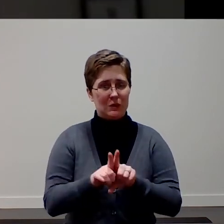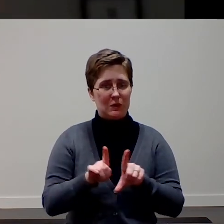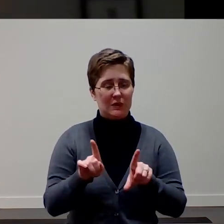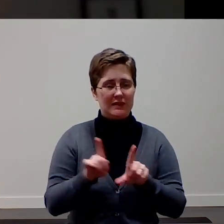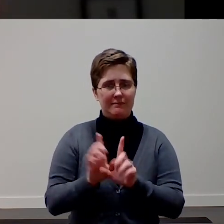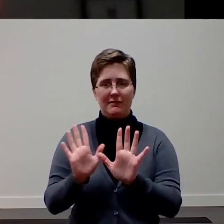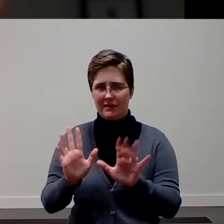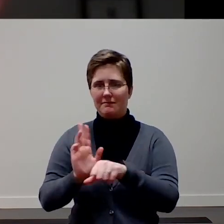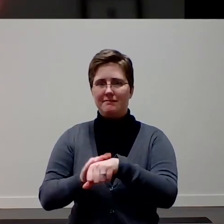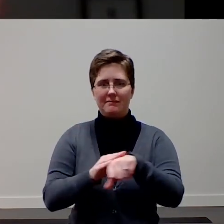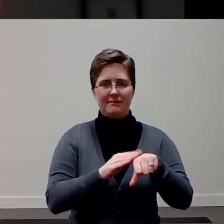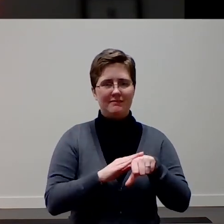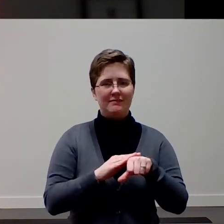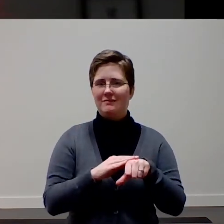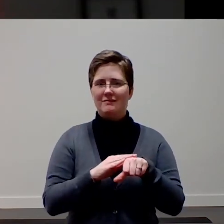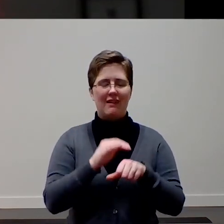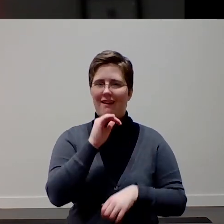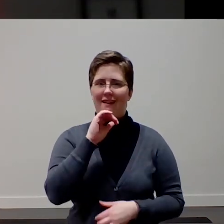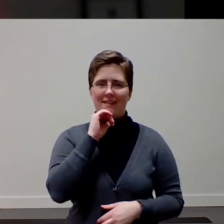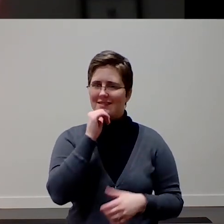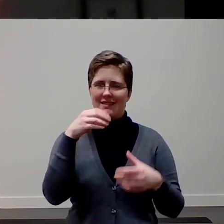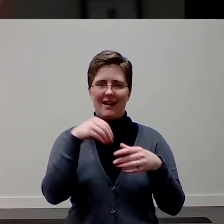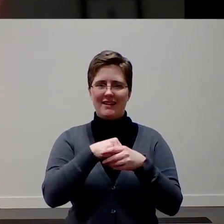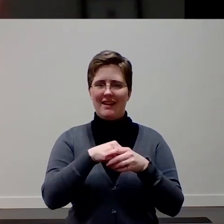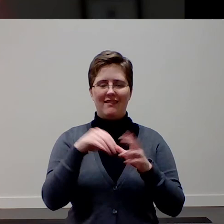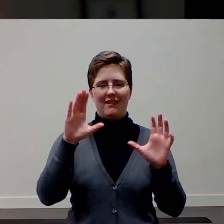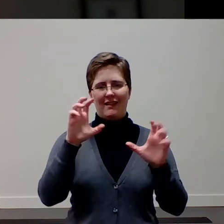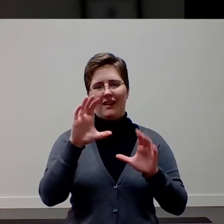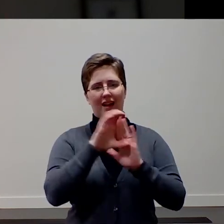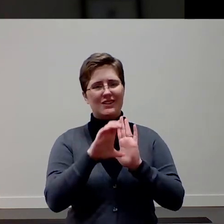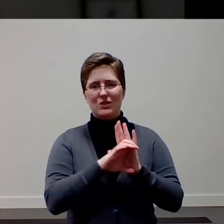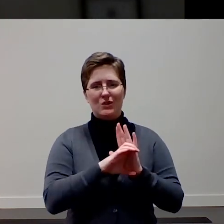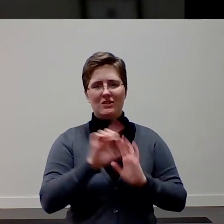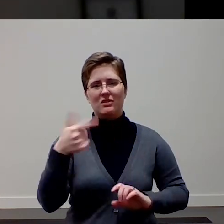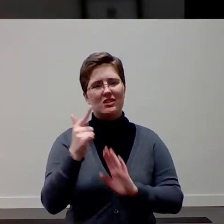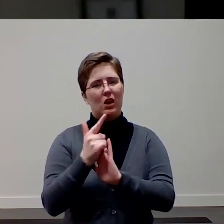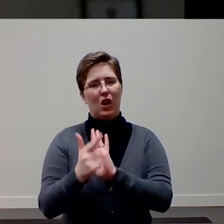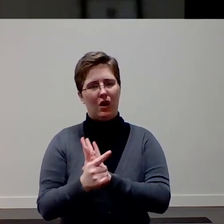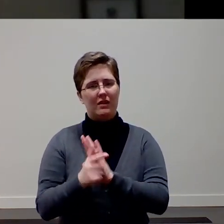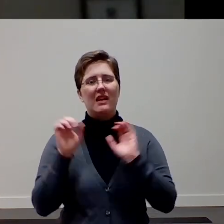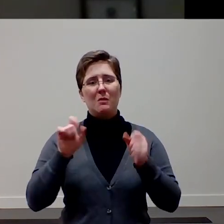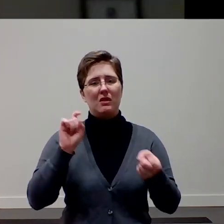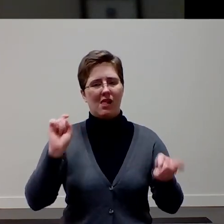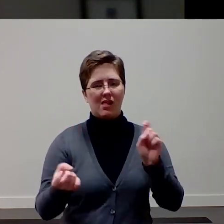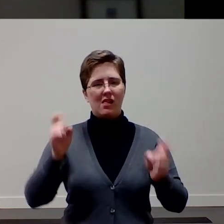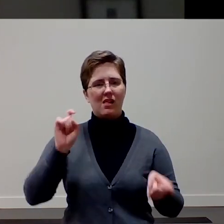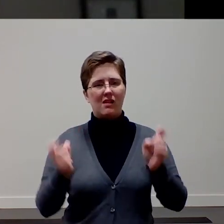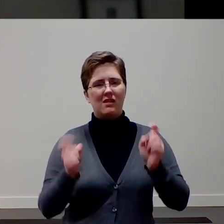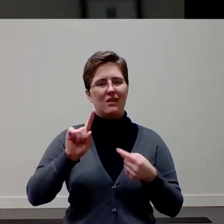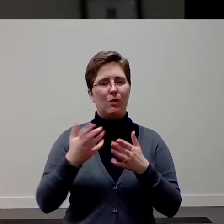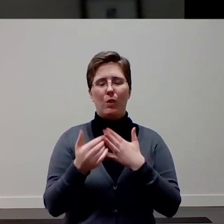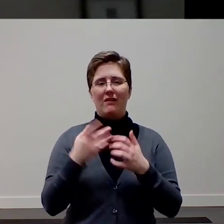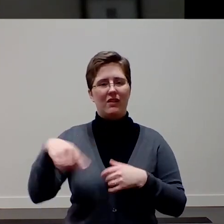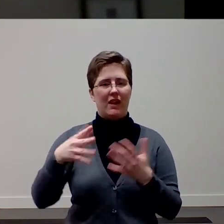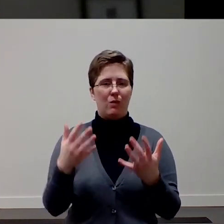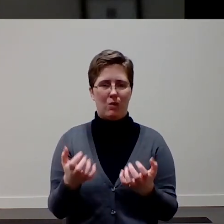right. Thank you. Section 14 through 16. Superintendent, do you... Dr. Durant, have